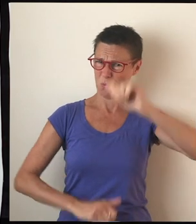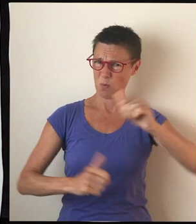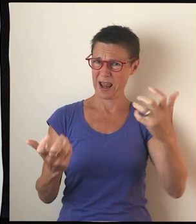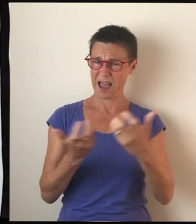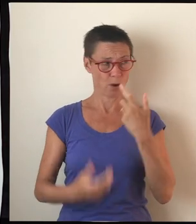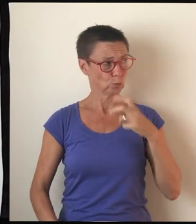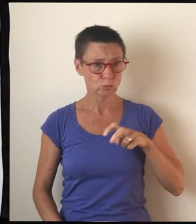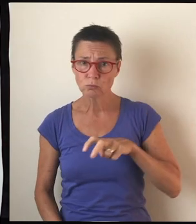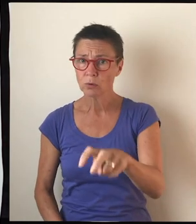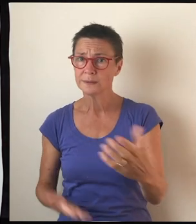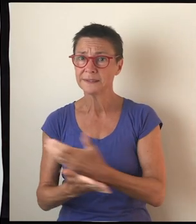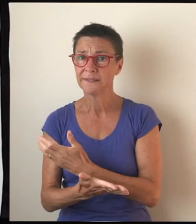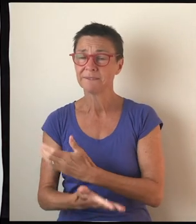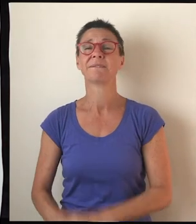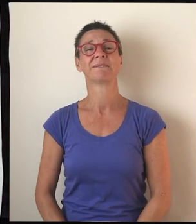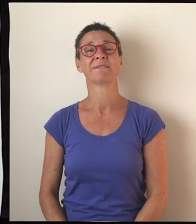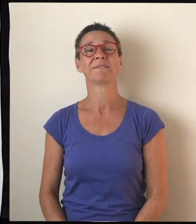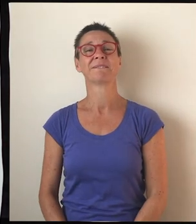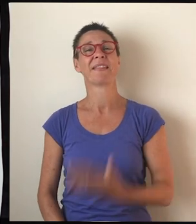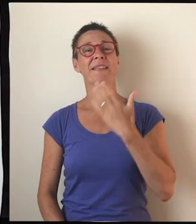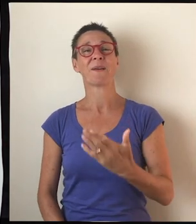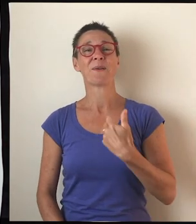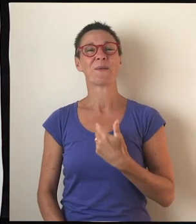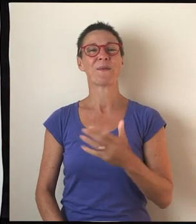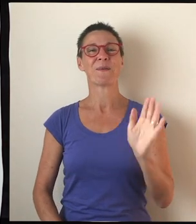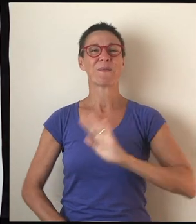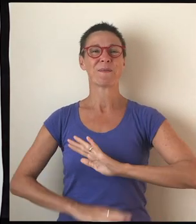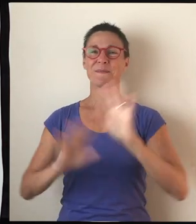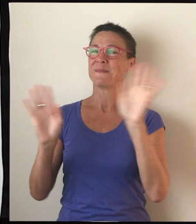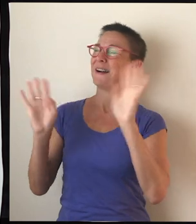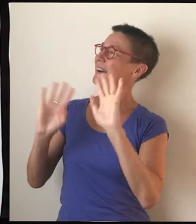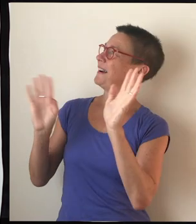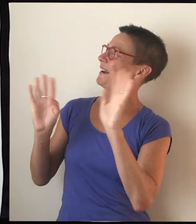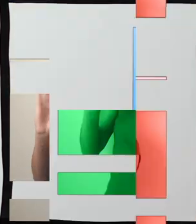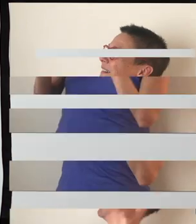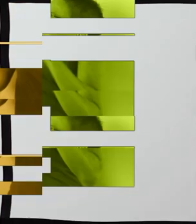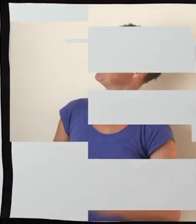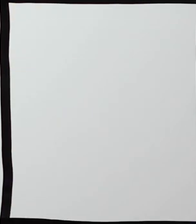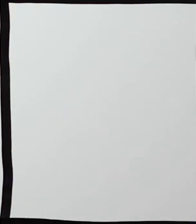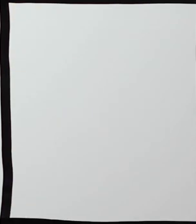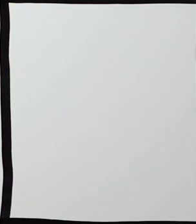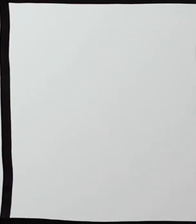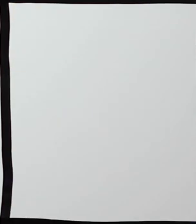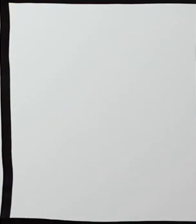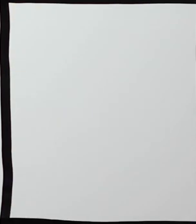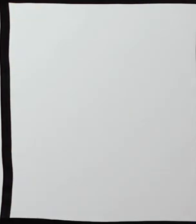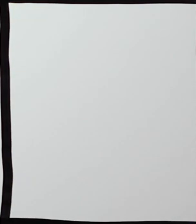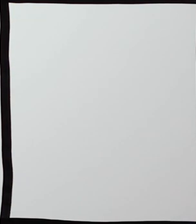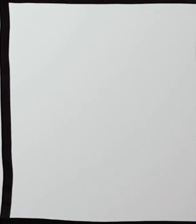crossing experience. That's all from me. It's back to Anna and Arji. Goodbye.